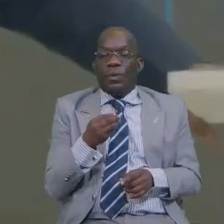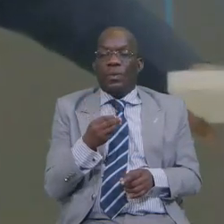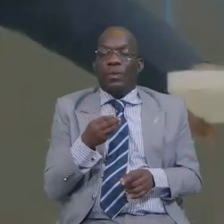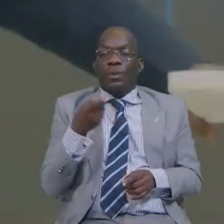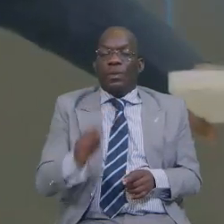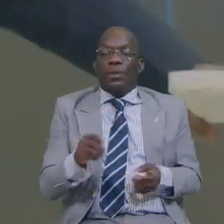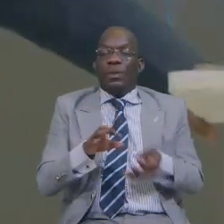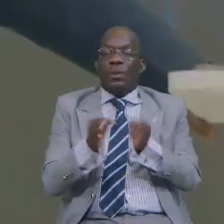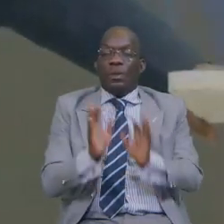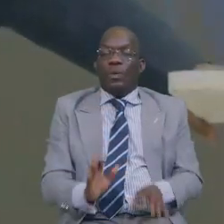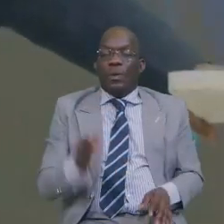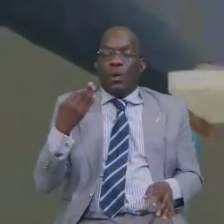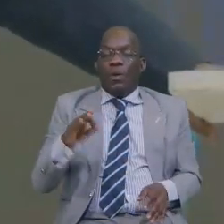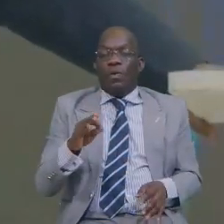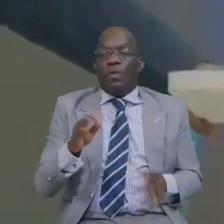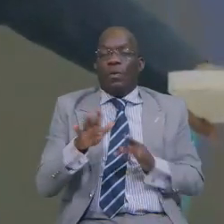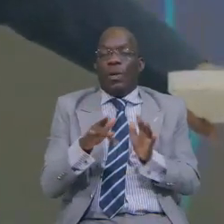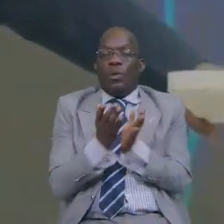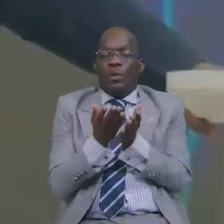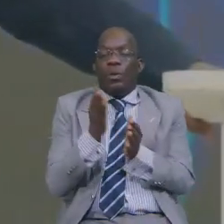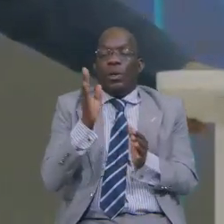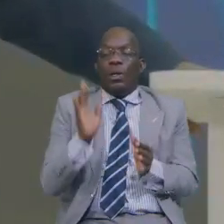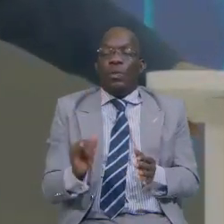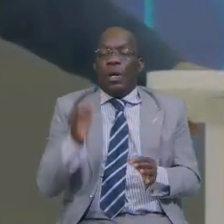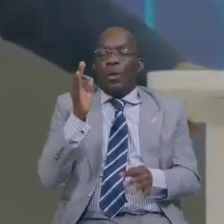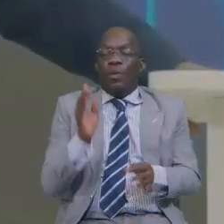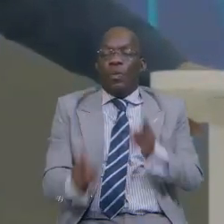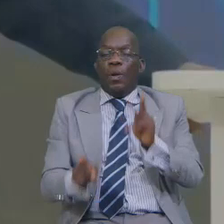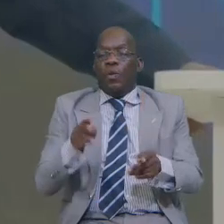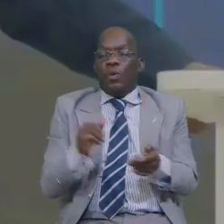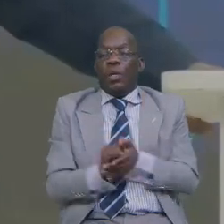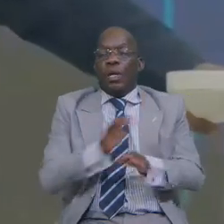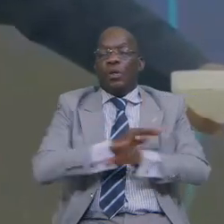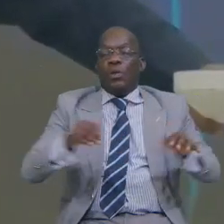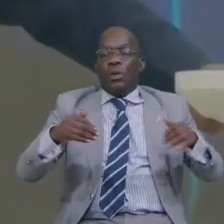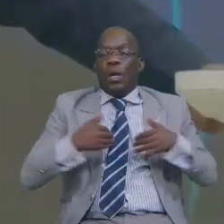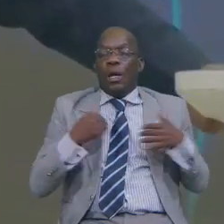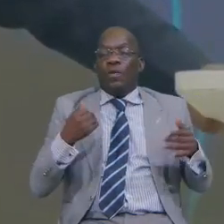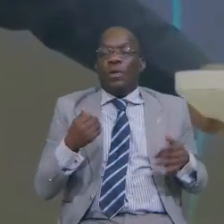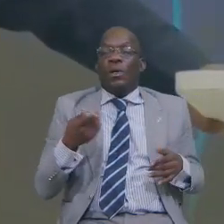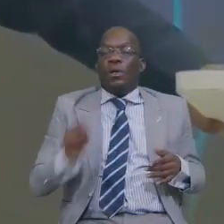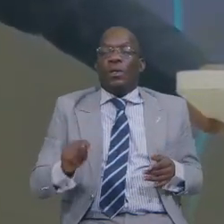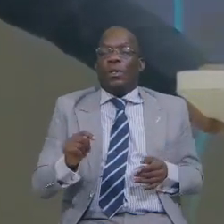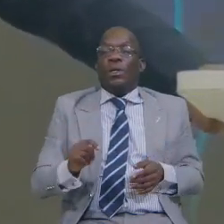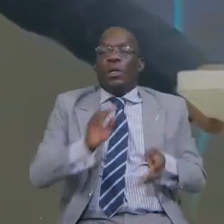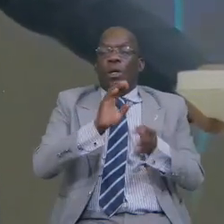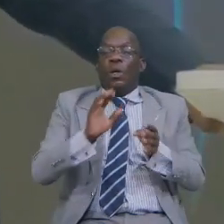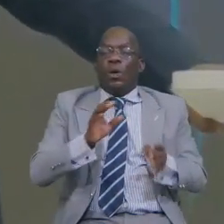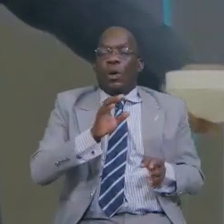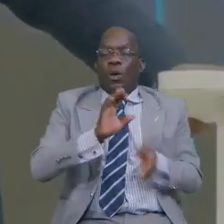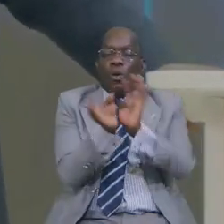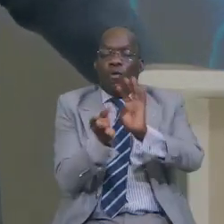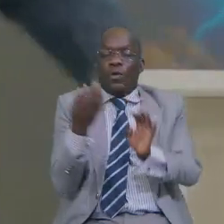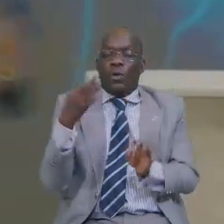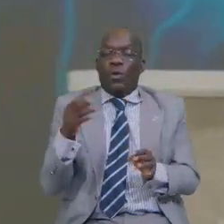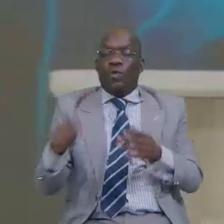Bible by people that do not have the conviction of the New Testament. That's why our inner